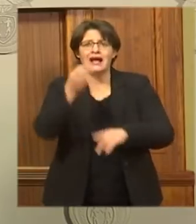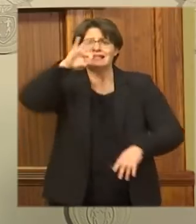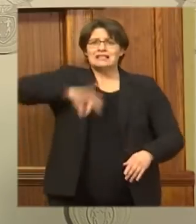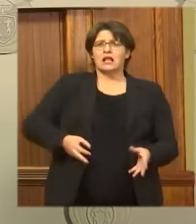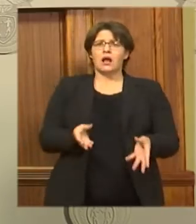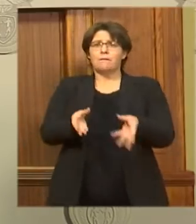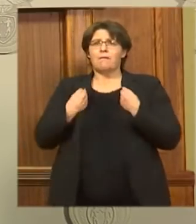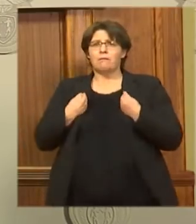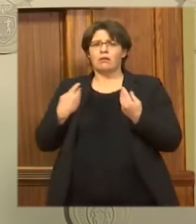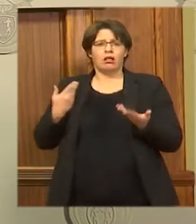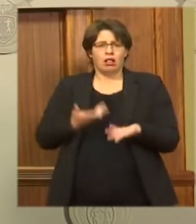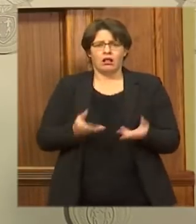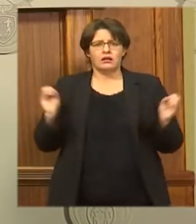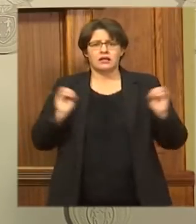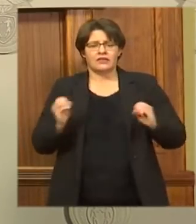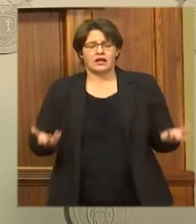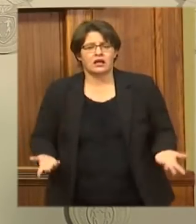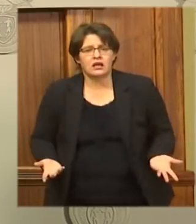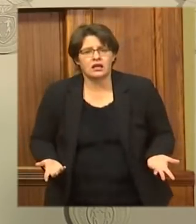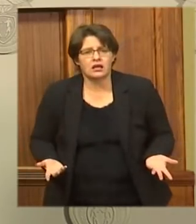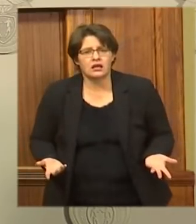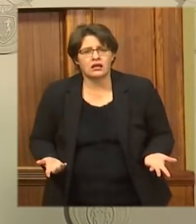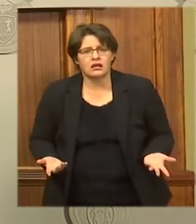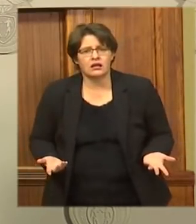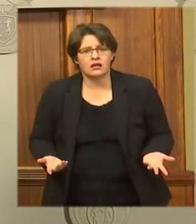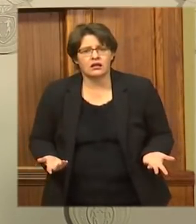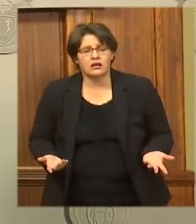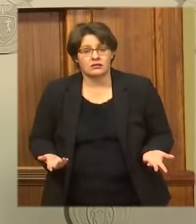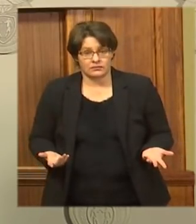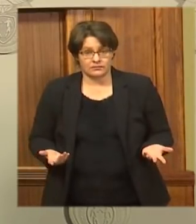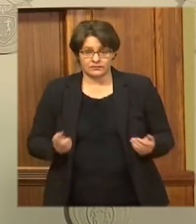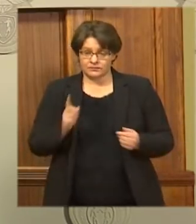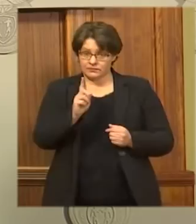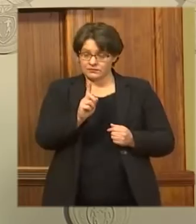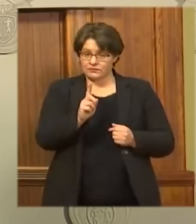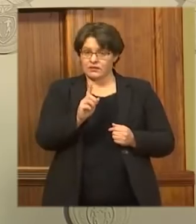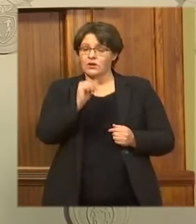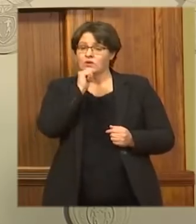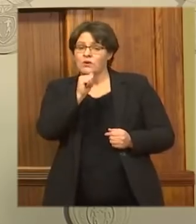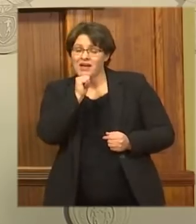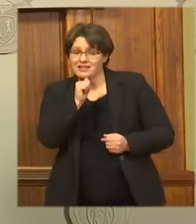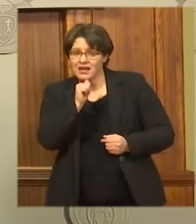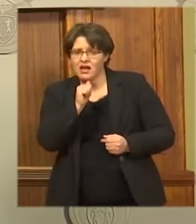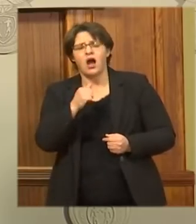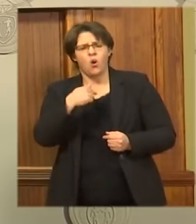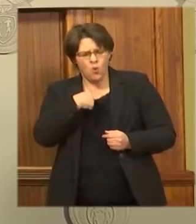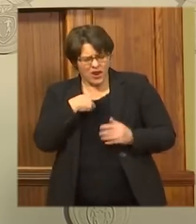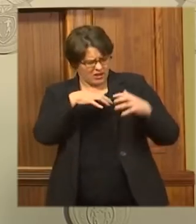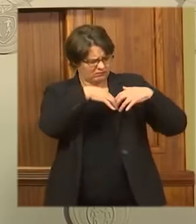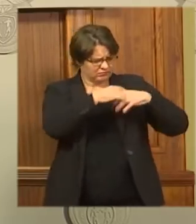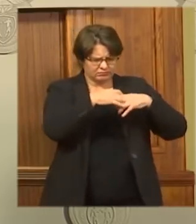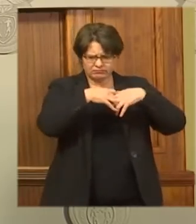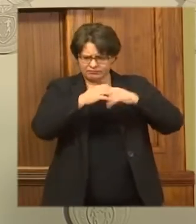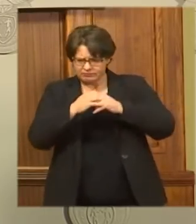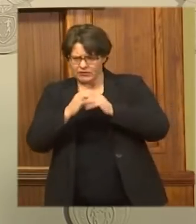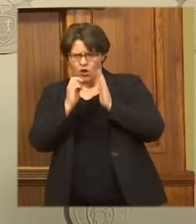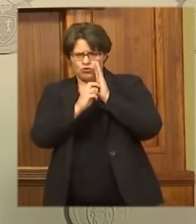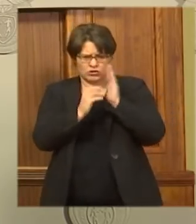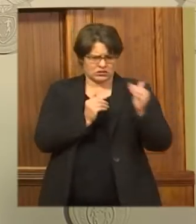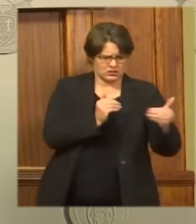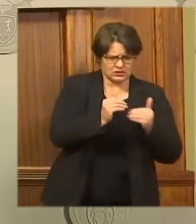salary for over 80 days. Even with the measures that we put in place to